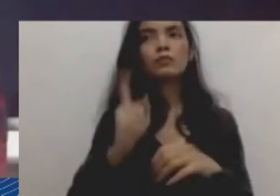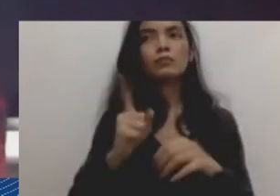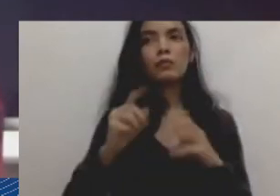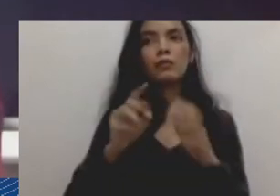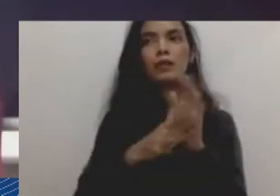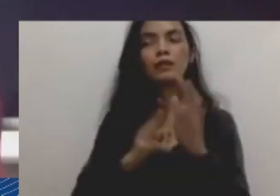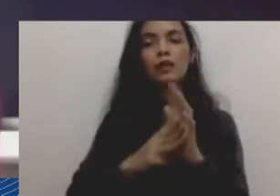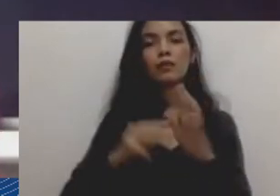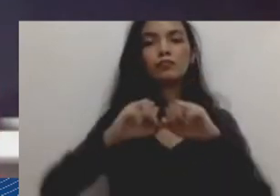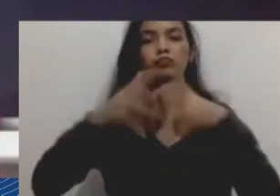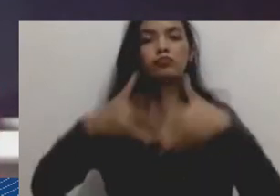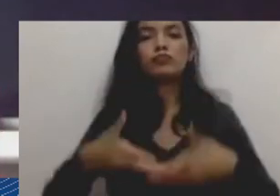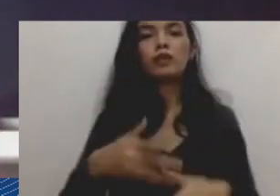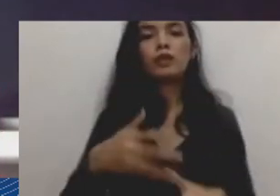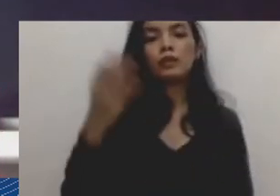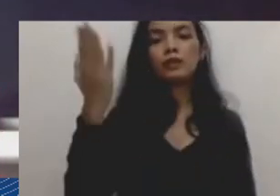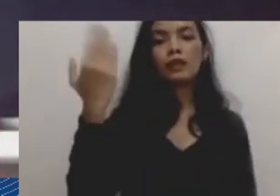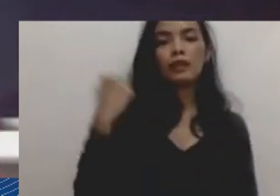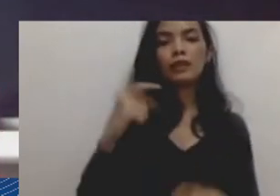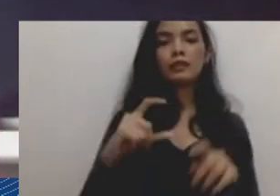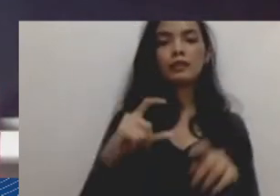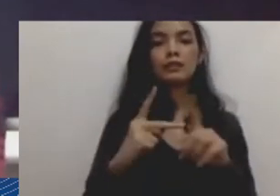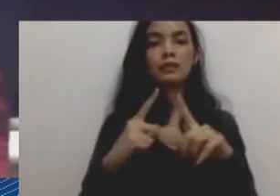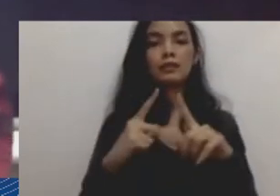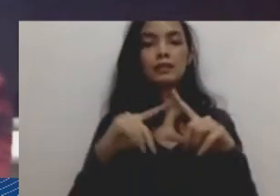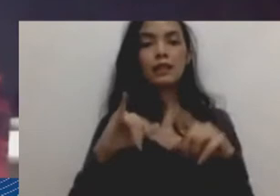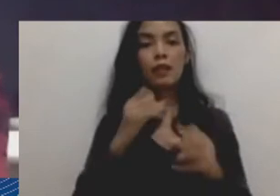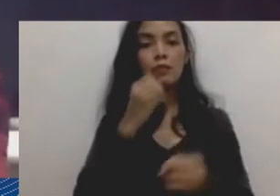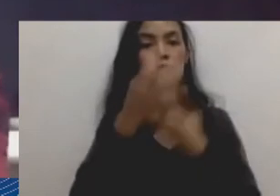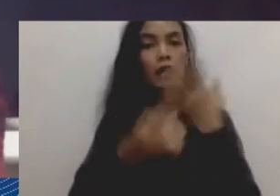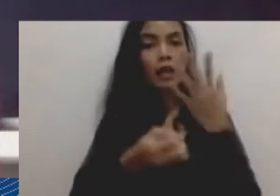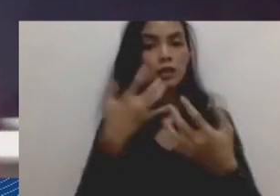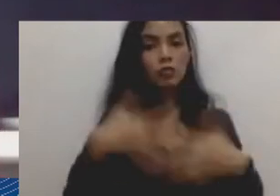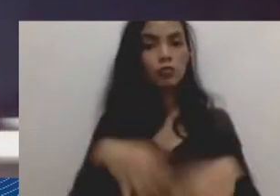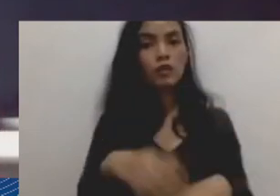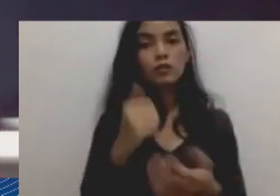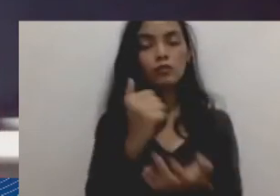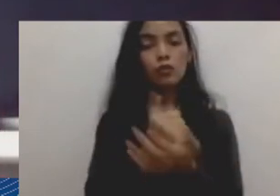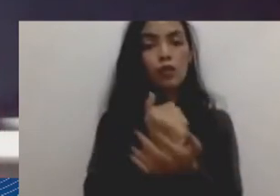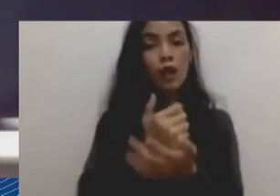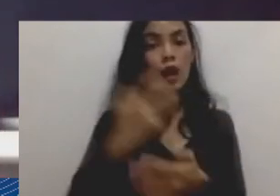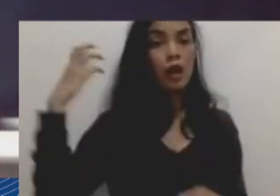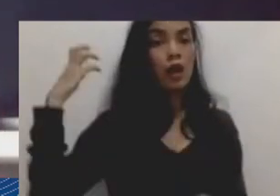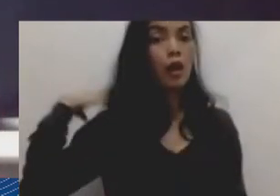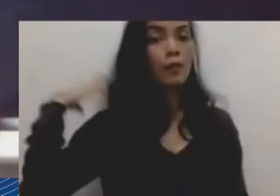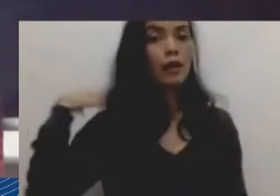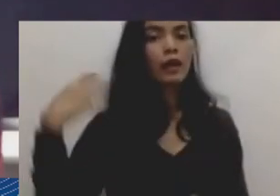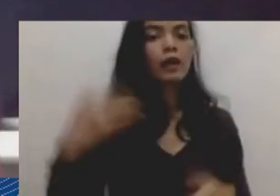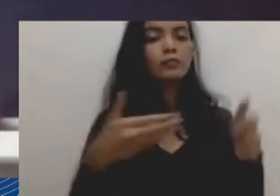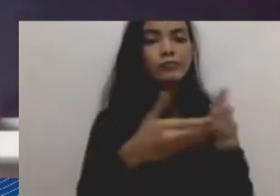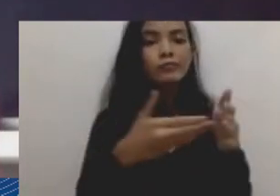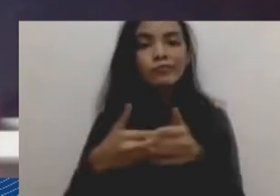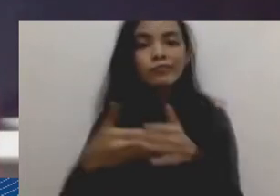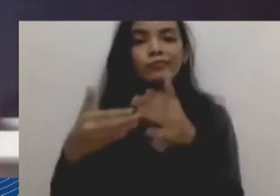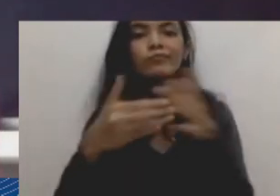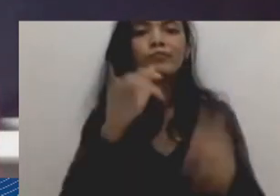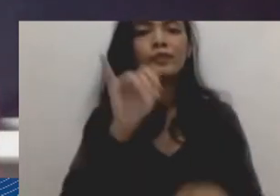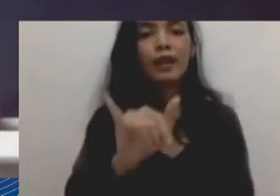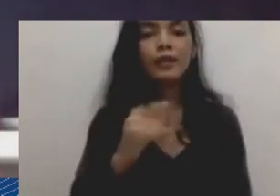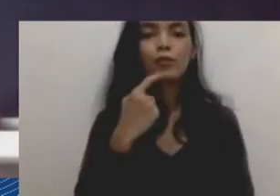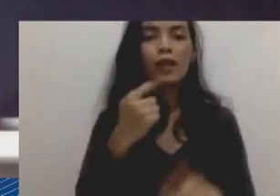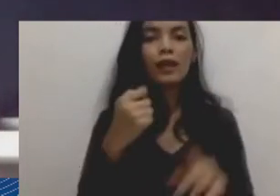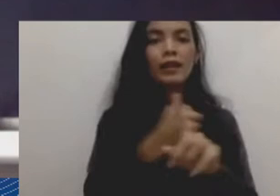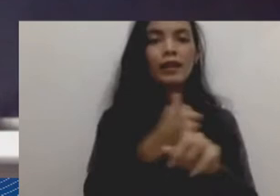Seperti yang tadi dijelaskan sama Ibu Chay, bahwa USA sendiri sebenarnya juga mengalami kendala dalam menangani